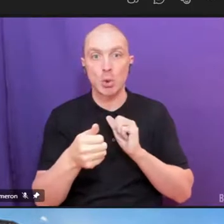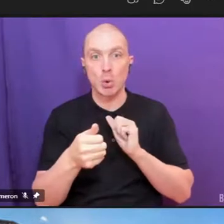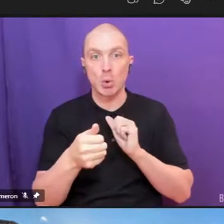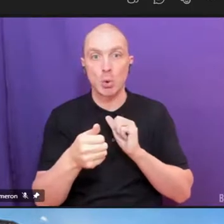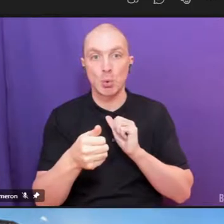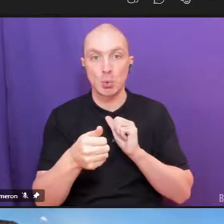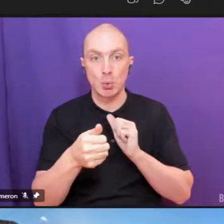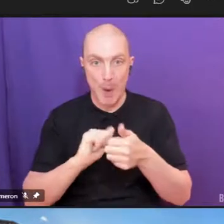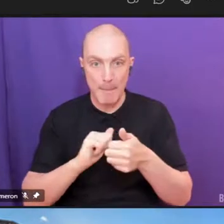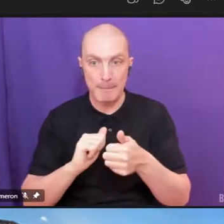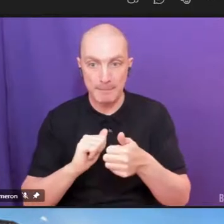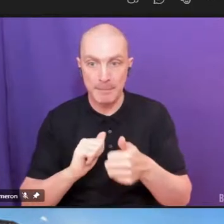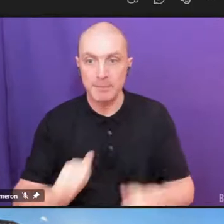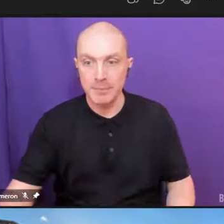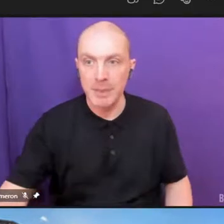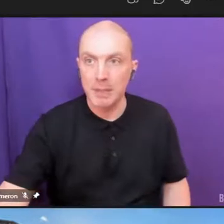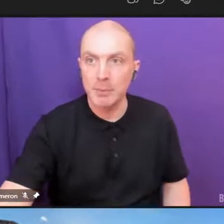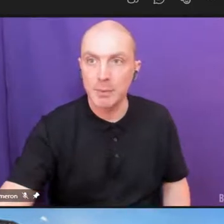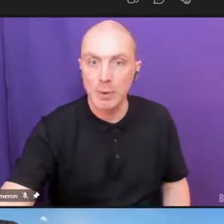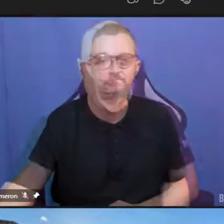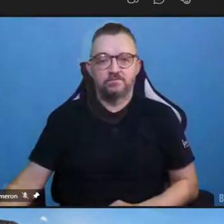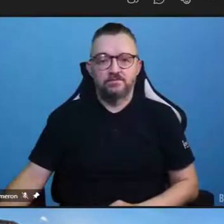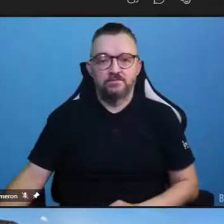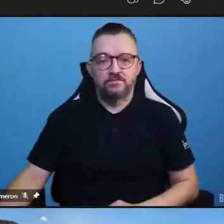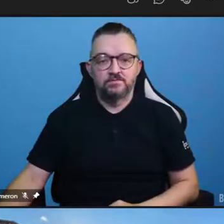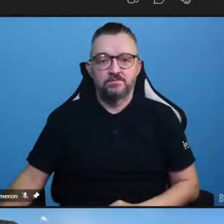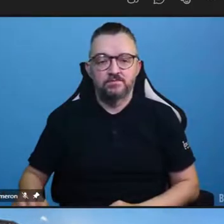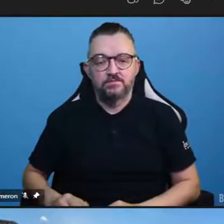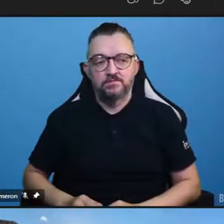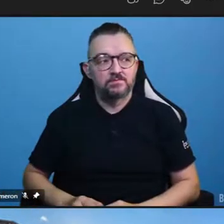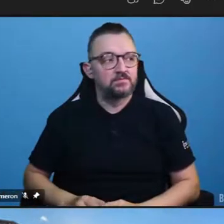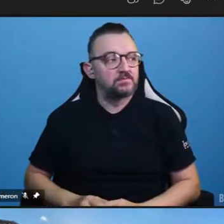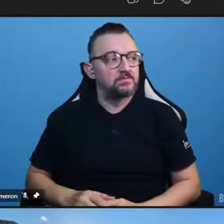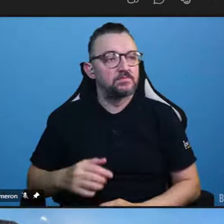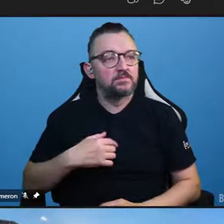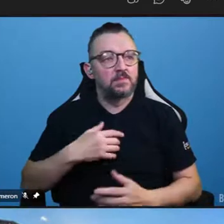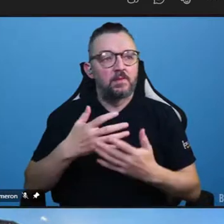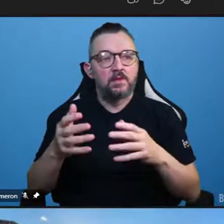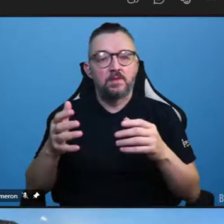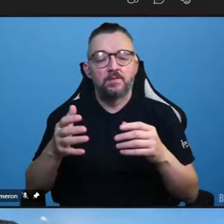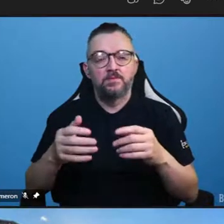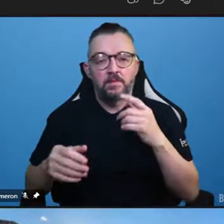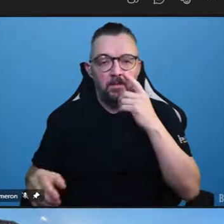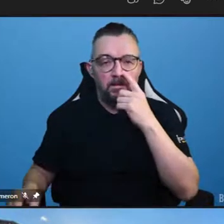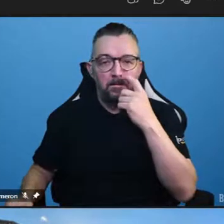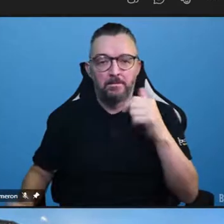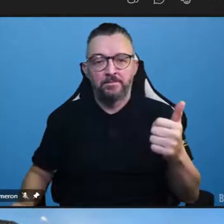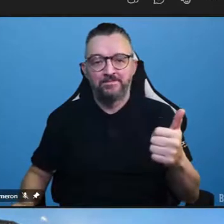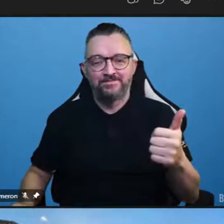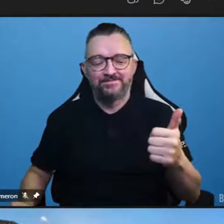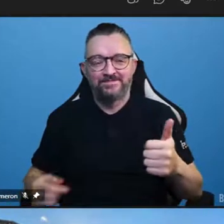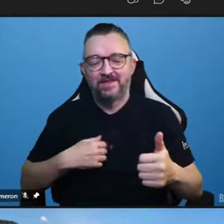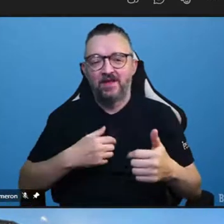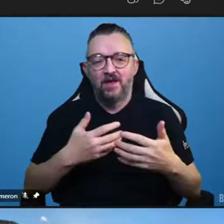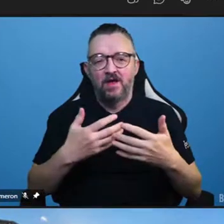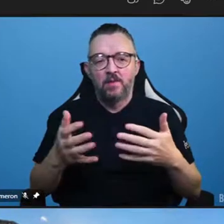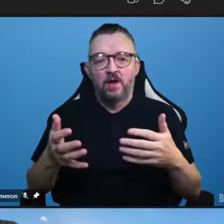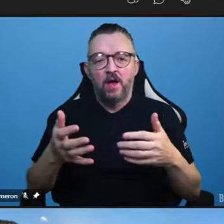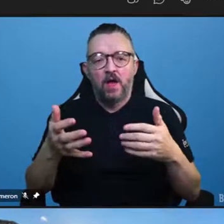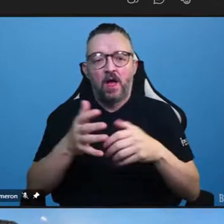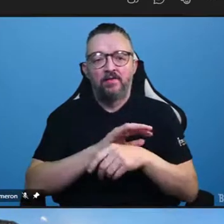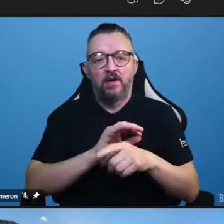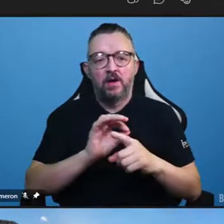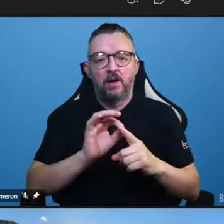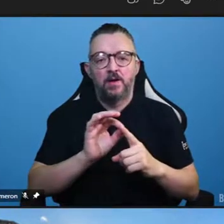the 2021 audit. I've already covered points 1 and 2 that relate to the accounting for non-current